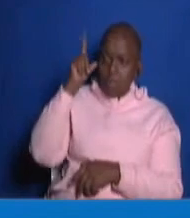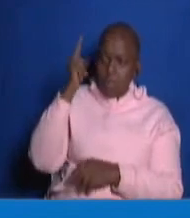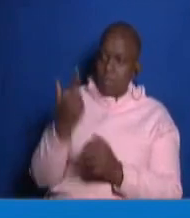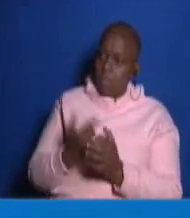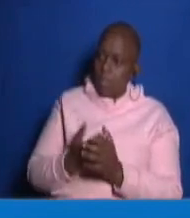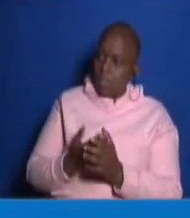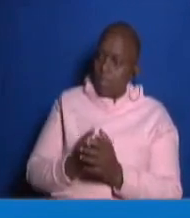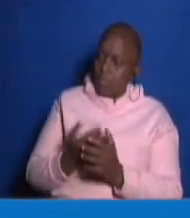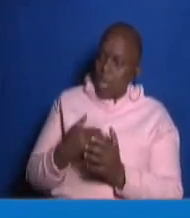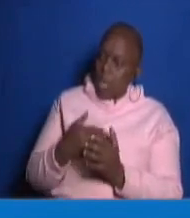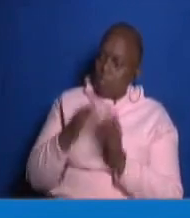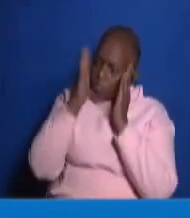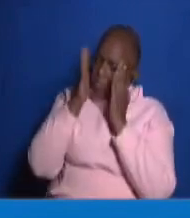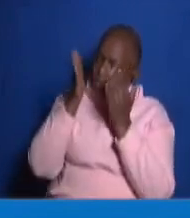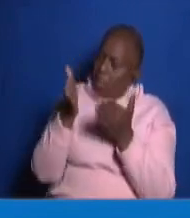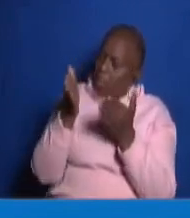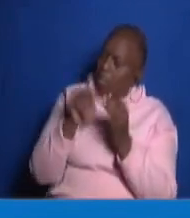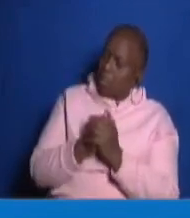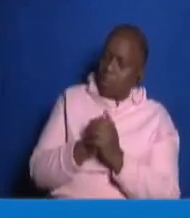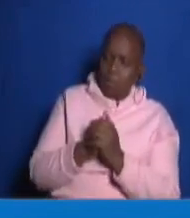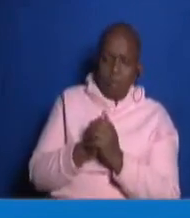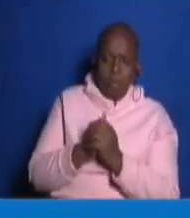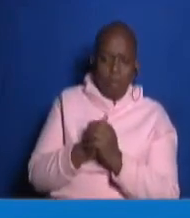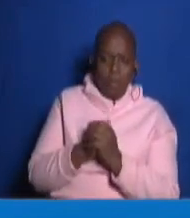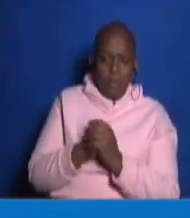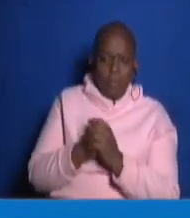And I paid attention.